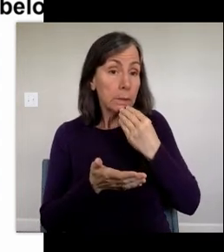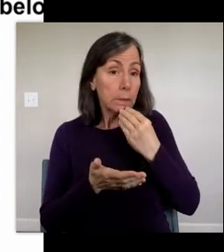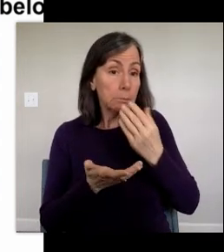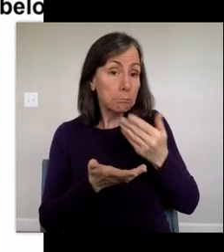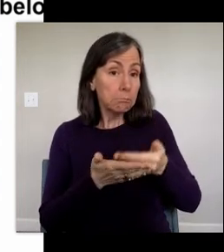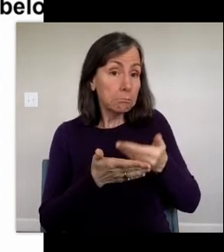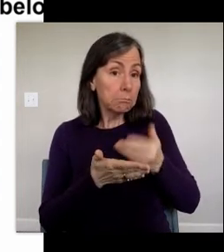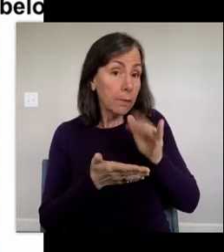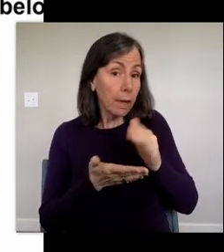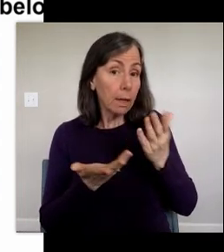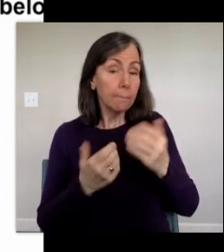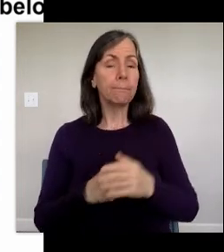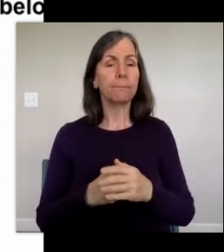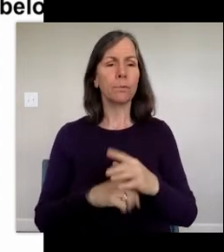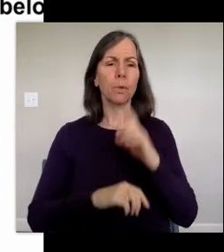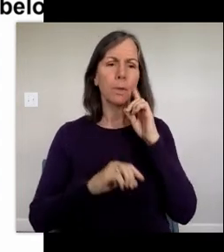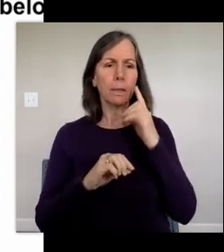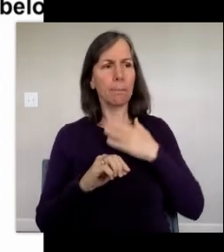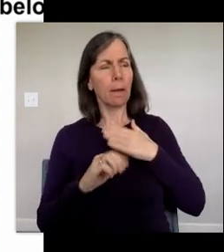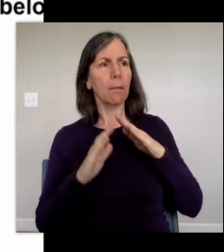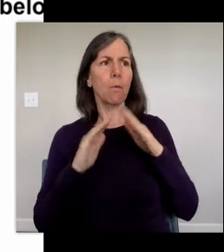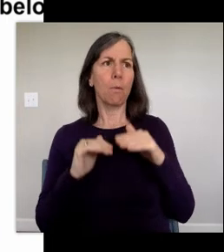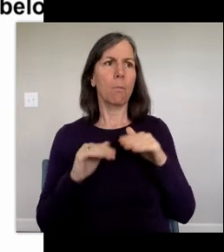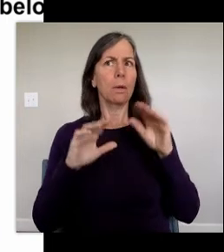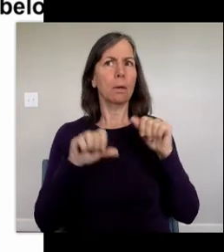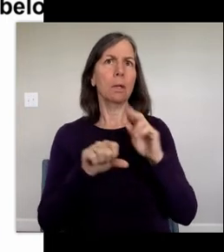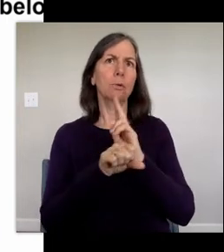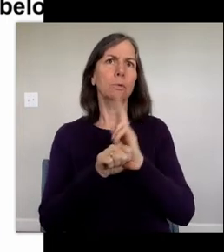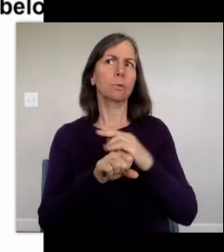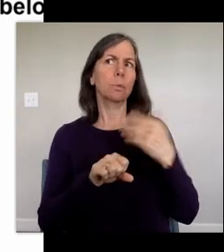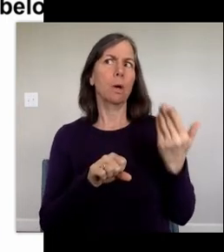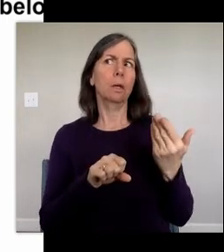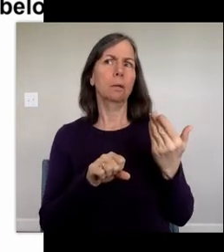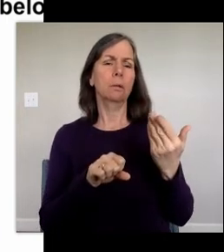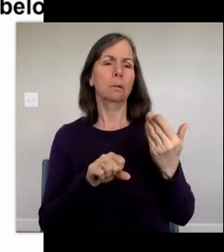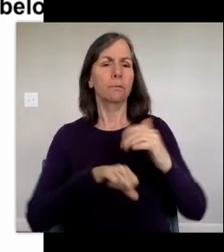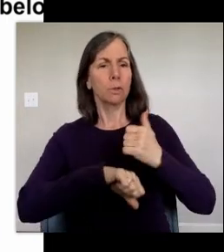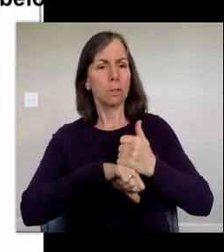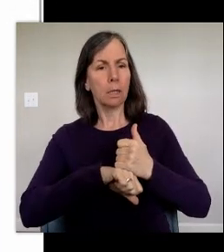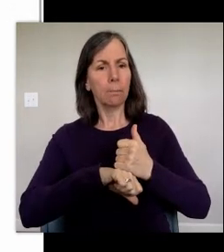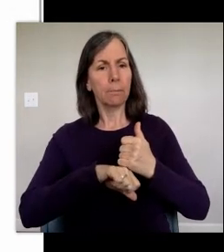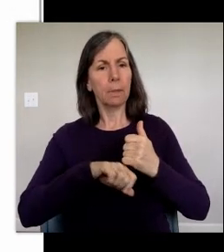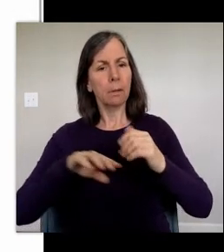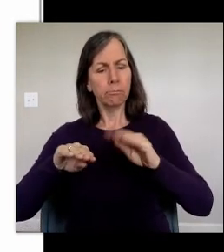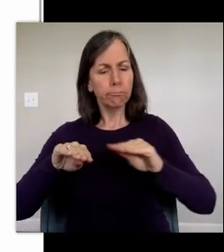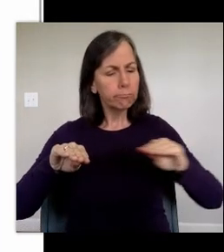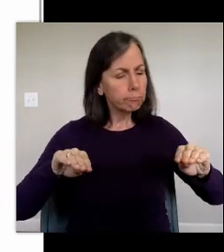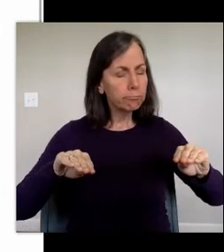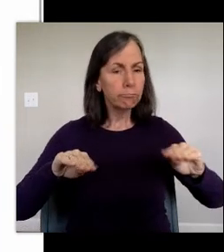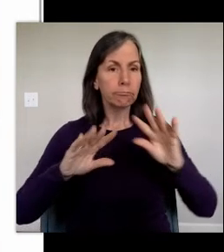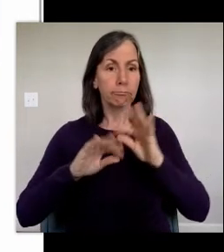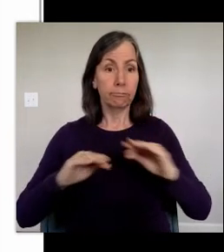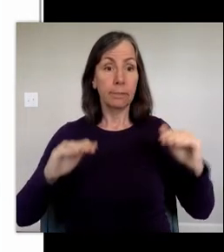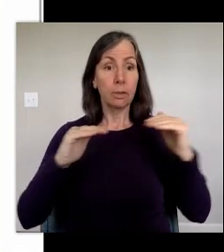So think about what things you have at home that you could use to create your own equation.